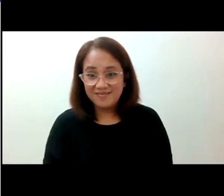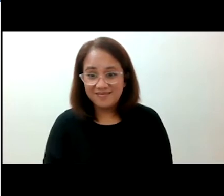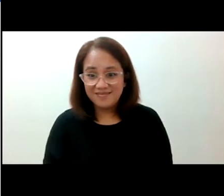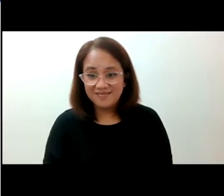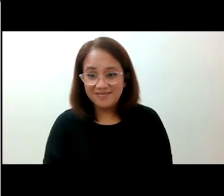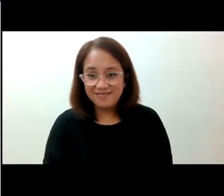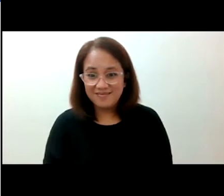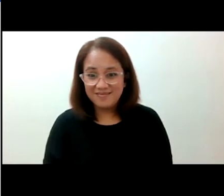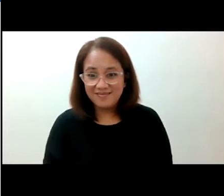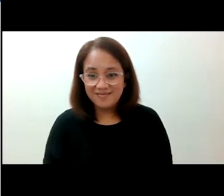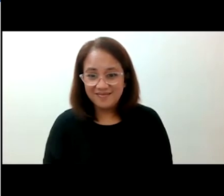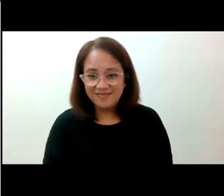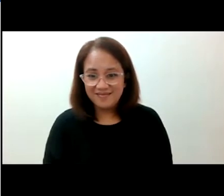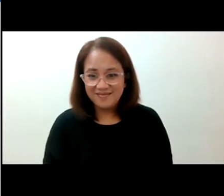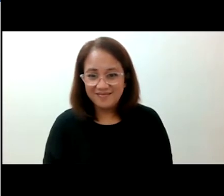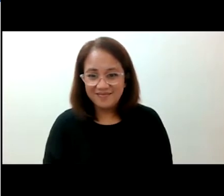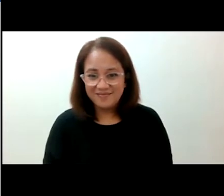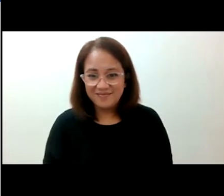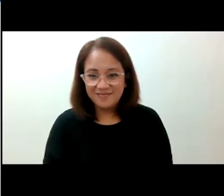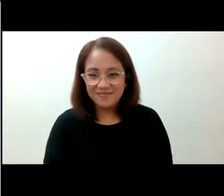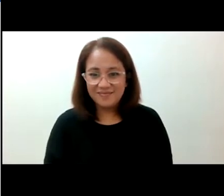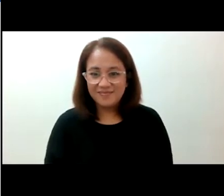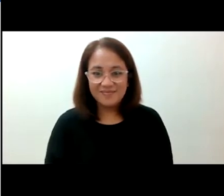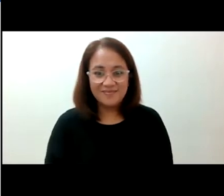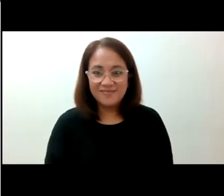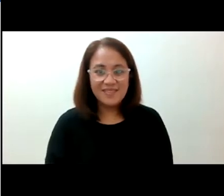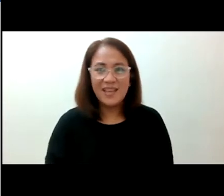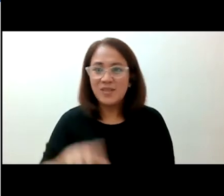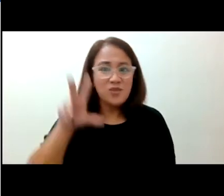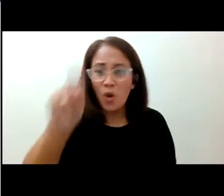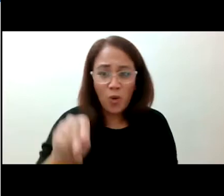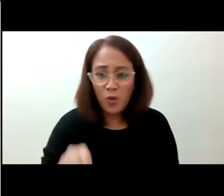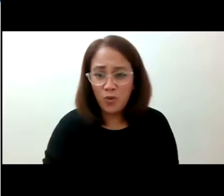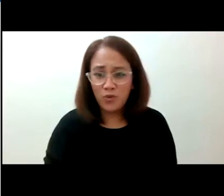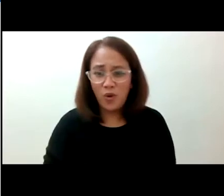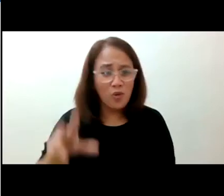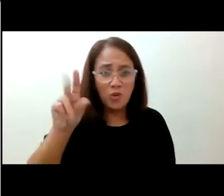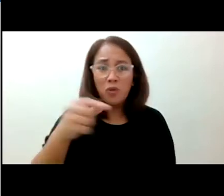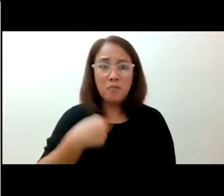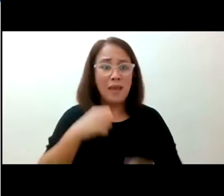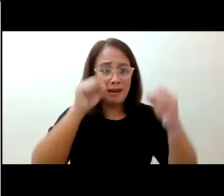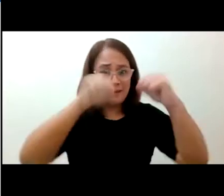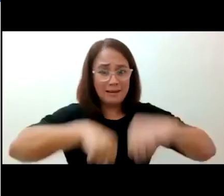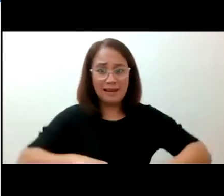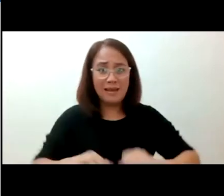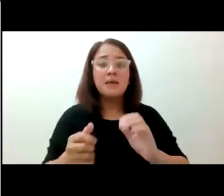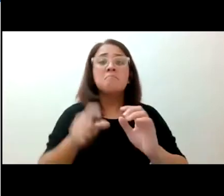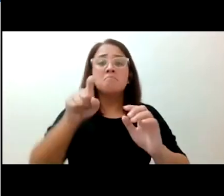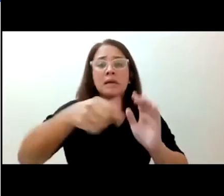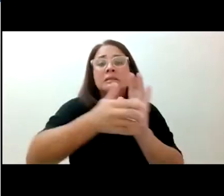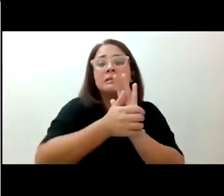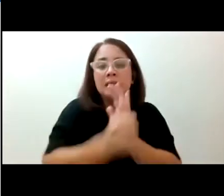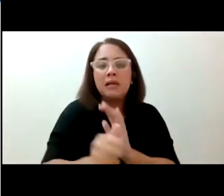No. Shaq is saying Good. no. Good. No, I agree. By skilled deaf signers.